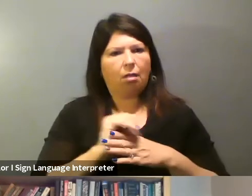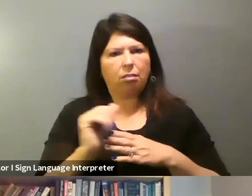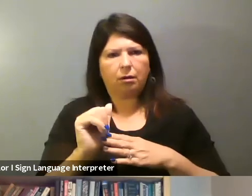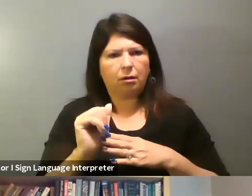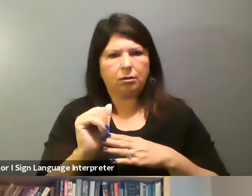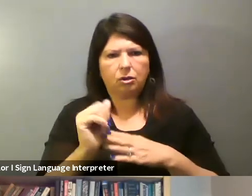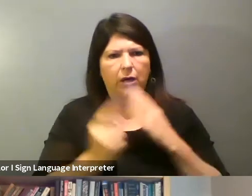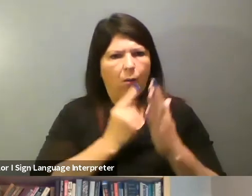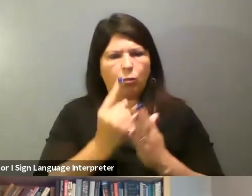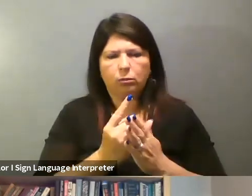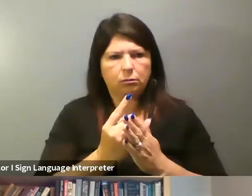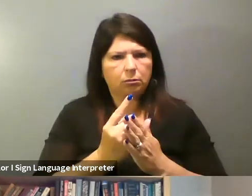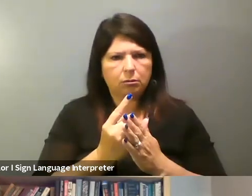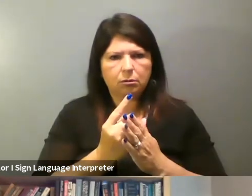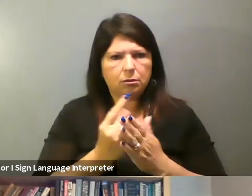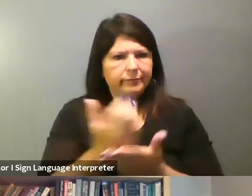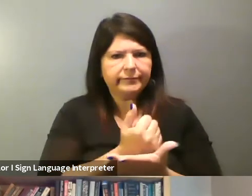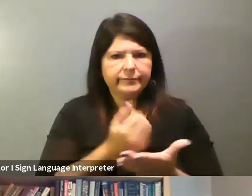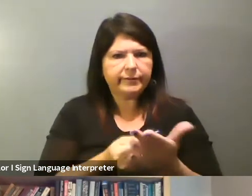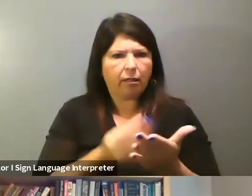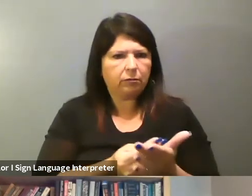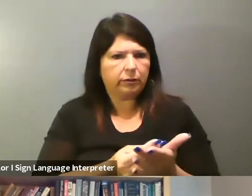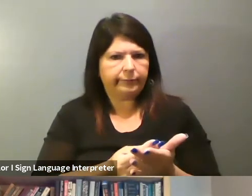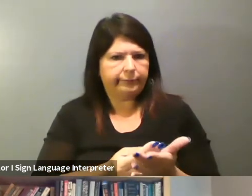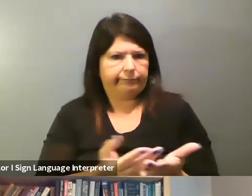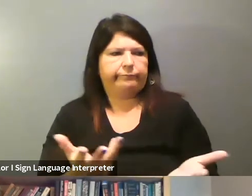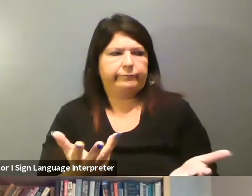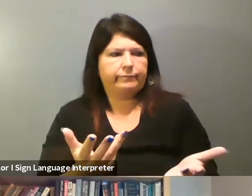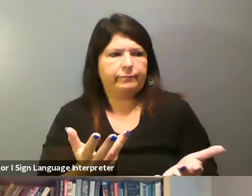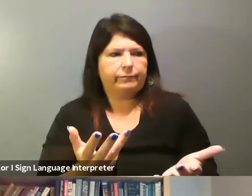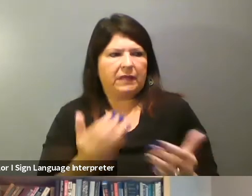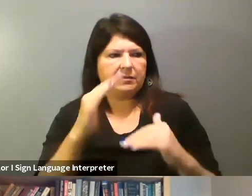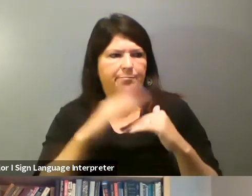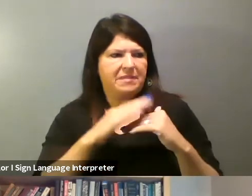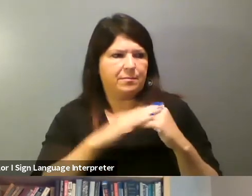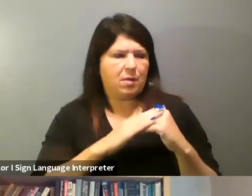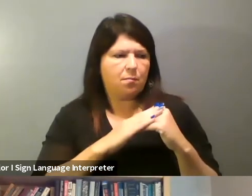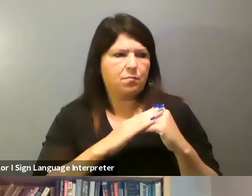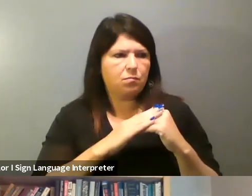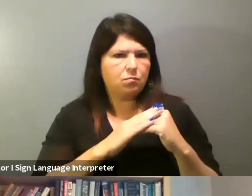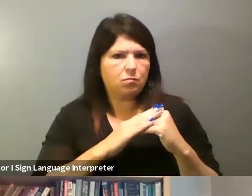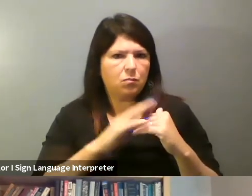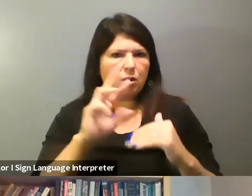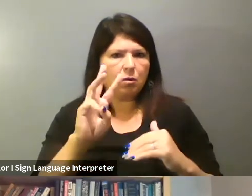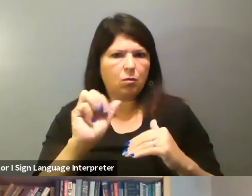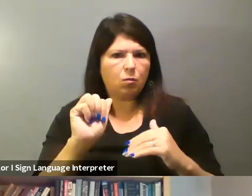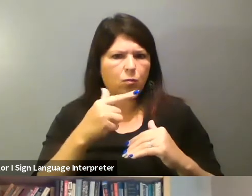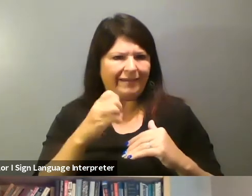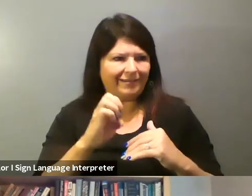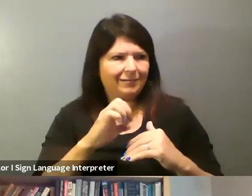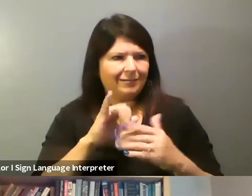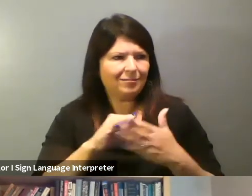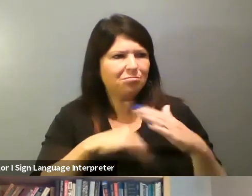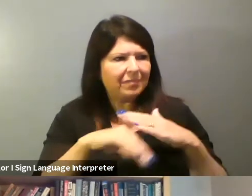$15 an hour salary and as a minimum wage. That's pretty basic, but those are things